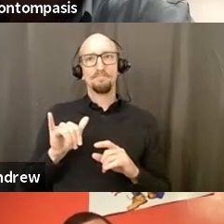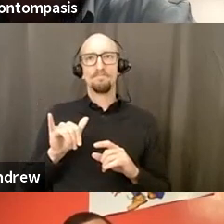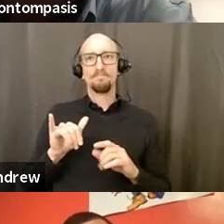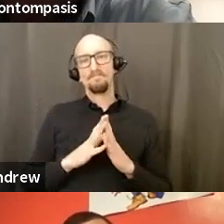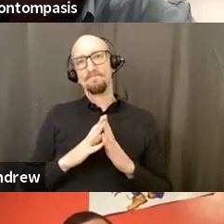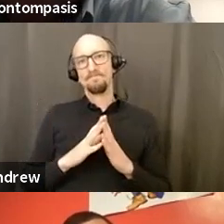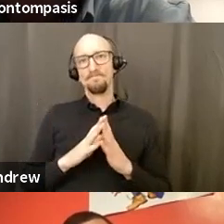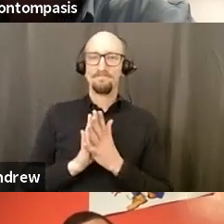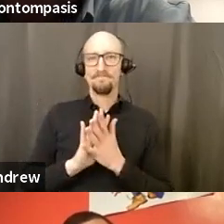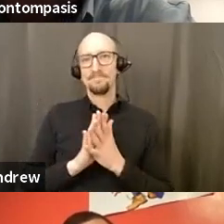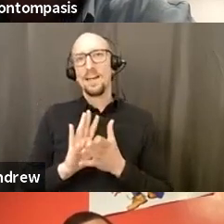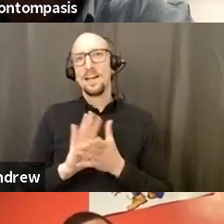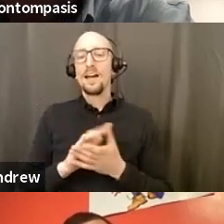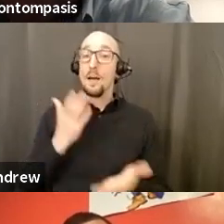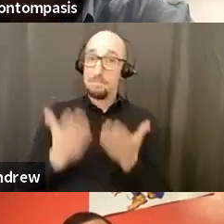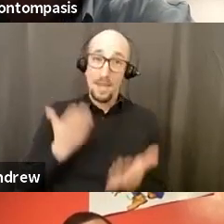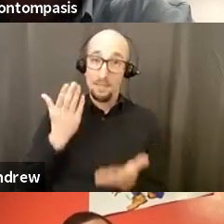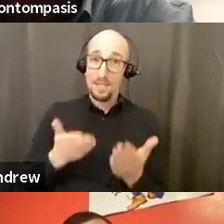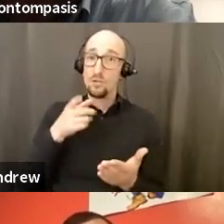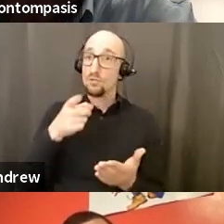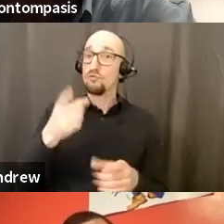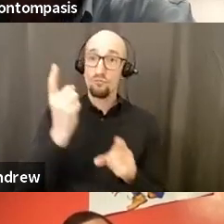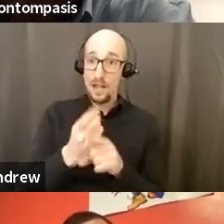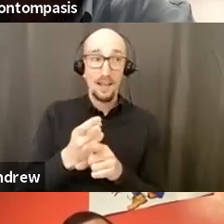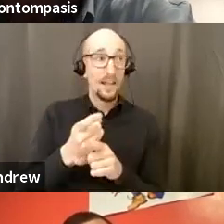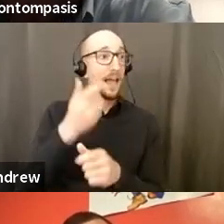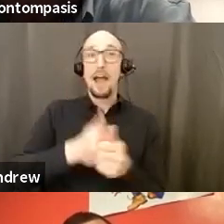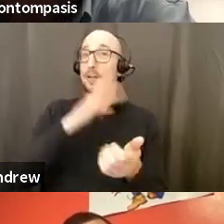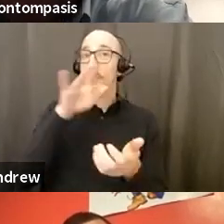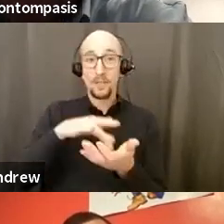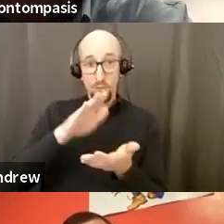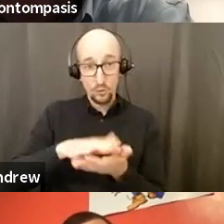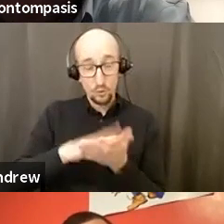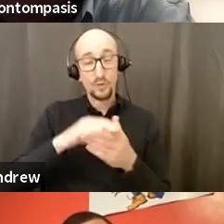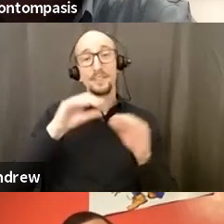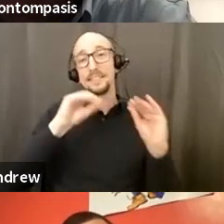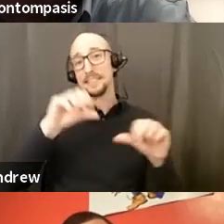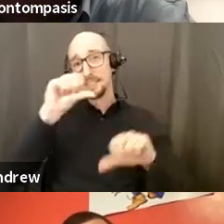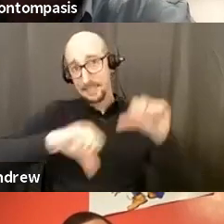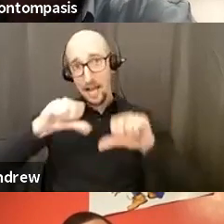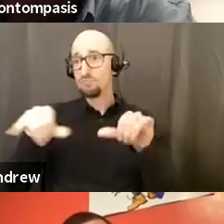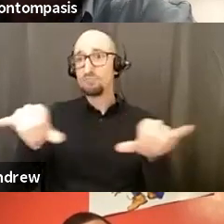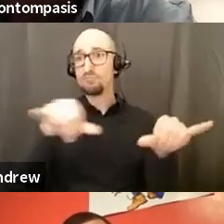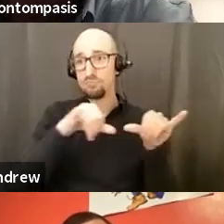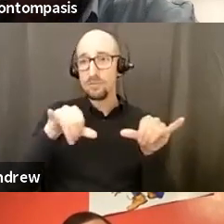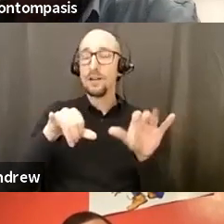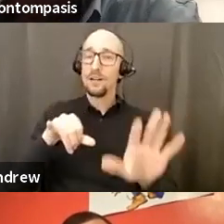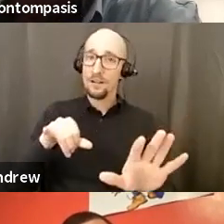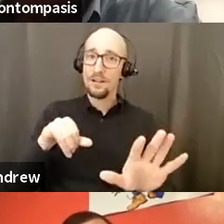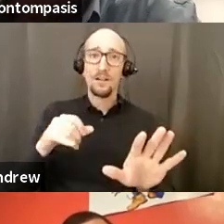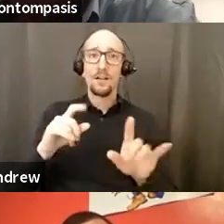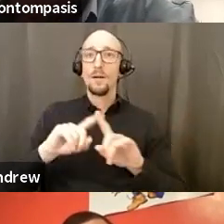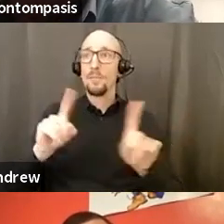it may well be the case that you have every middle school teaching science, but until the facilities